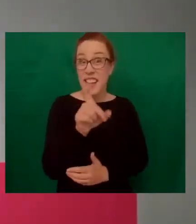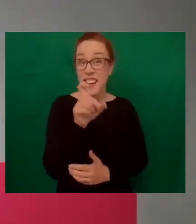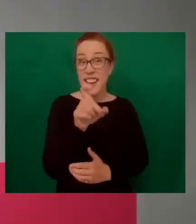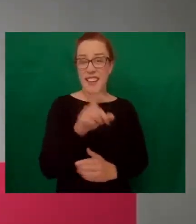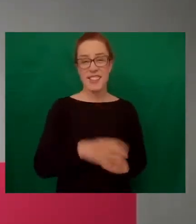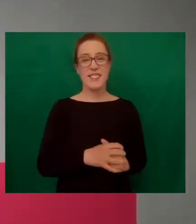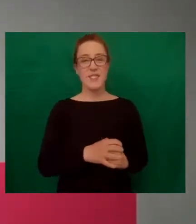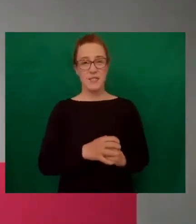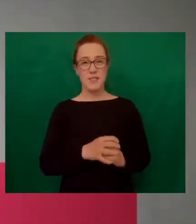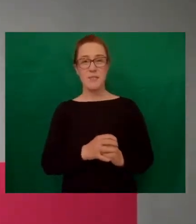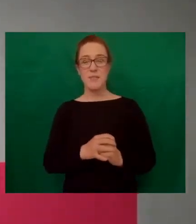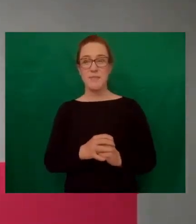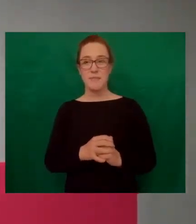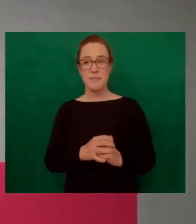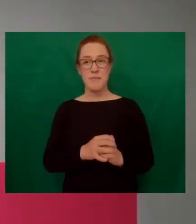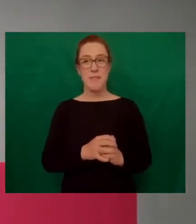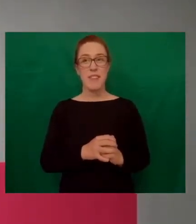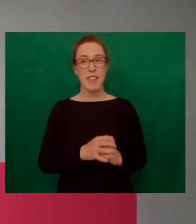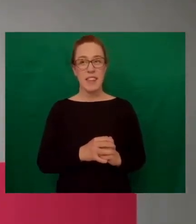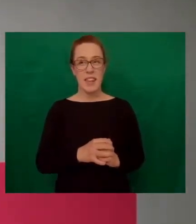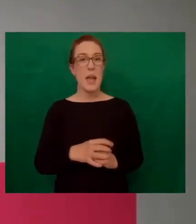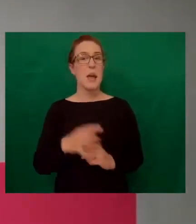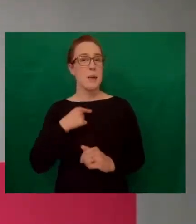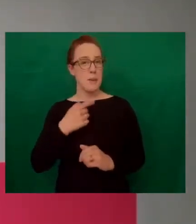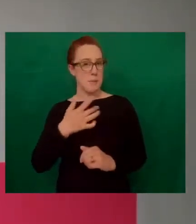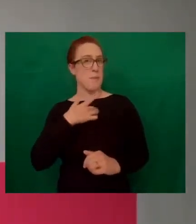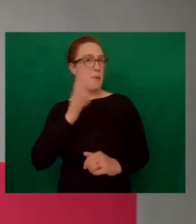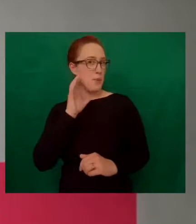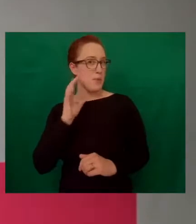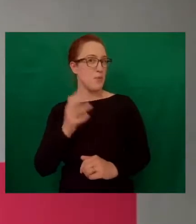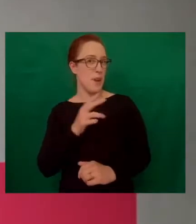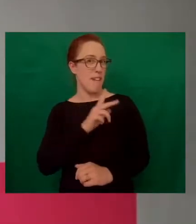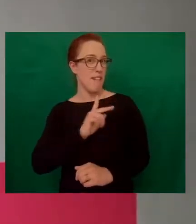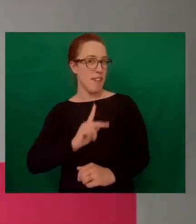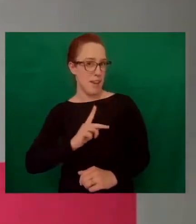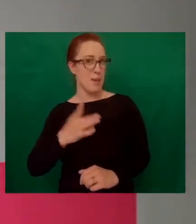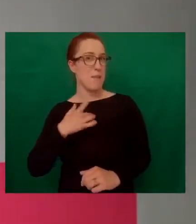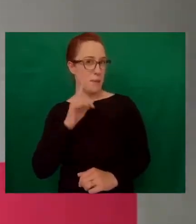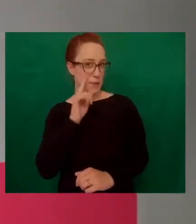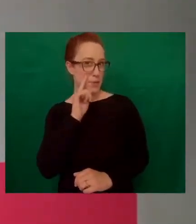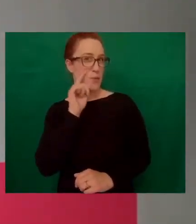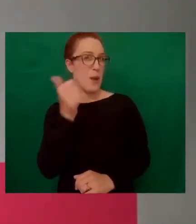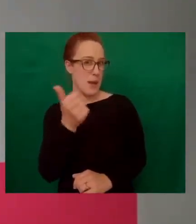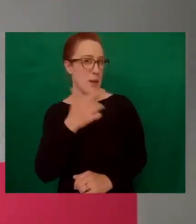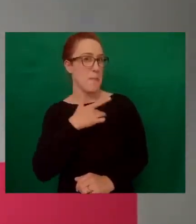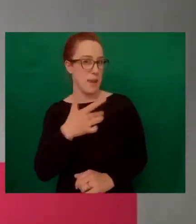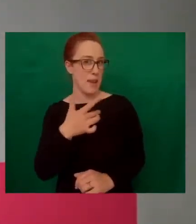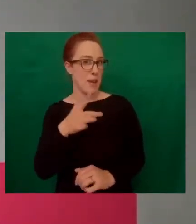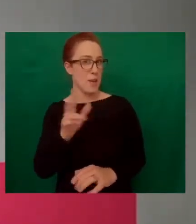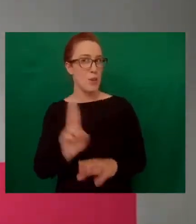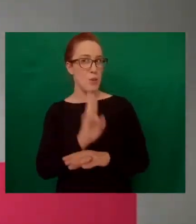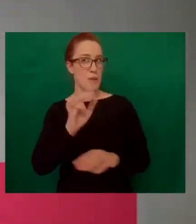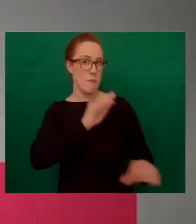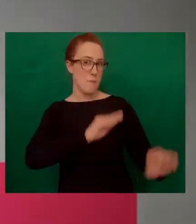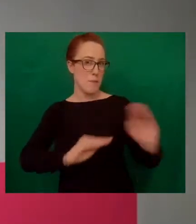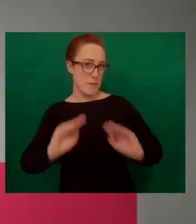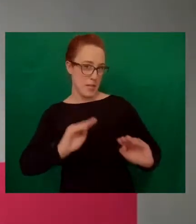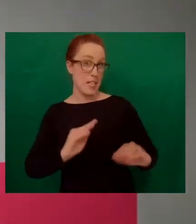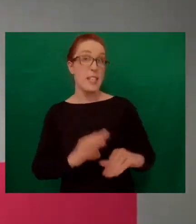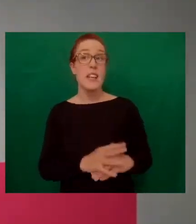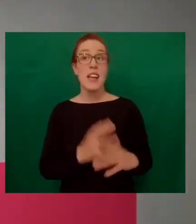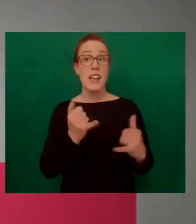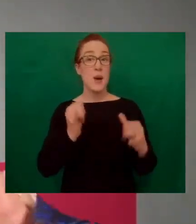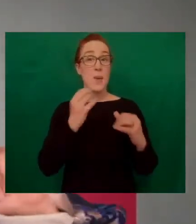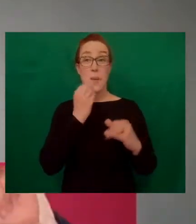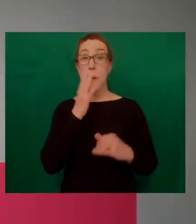swish. This is a staple king move. Okay. And the next thing we're gonna do is, now that we're all